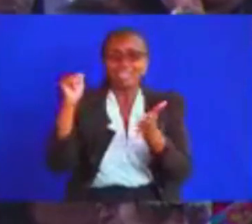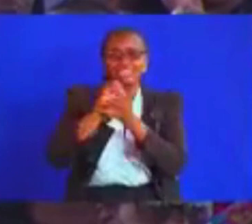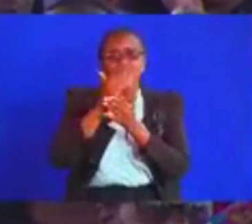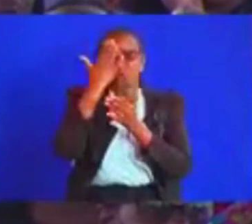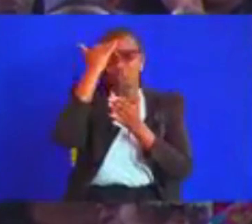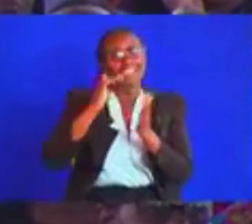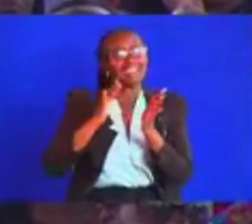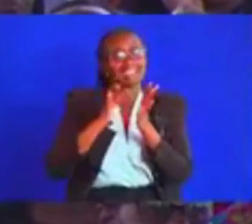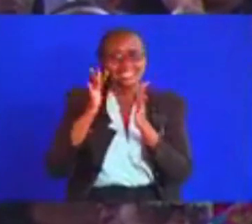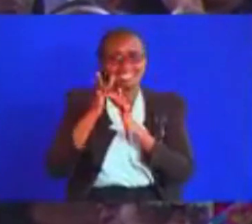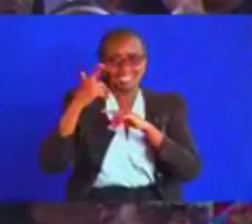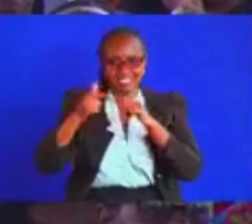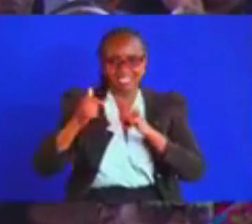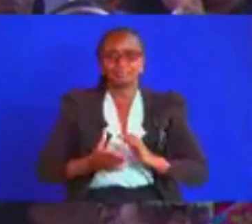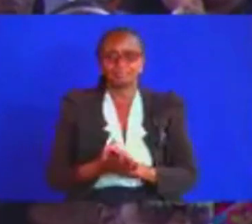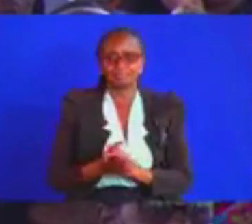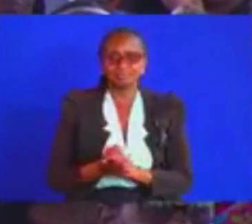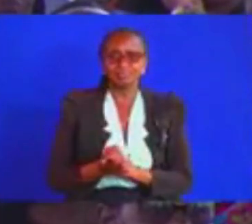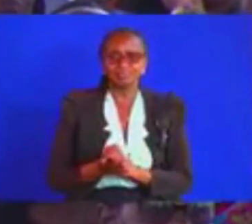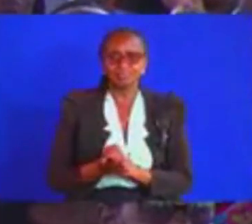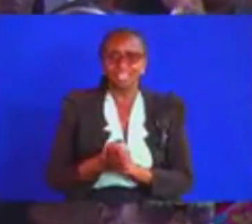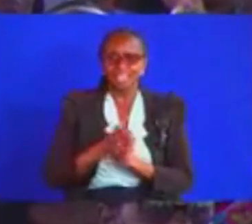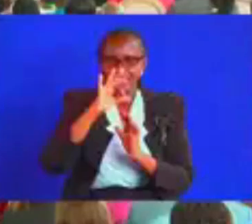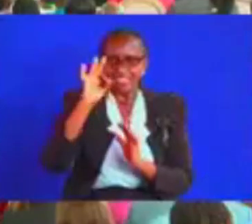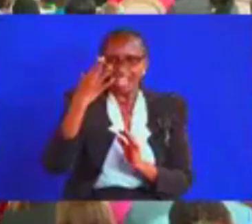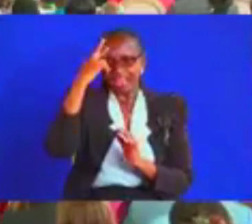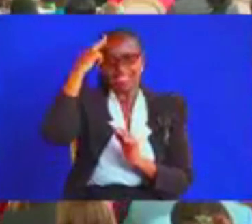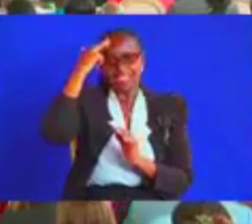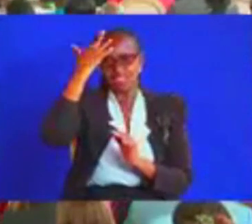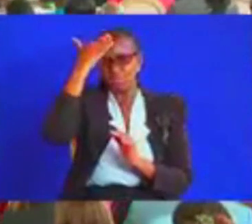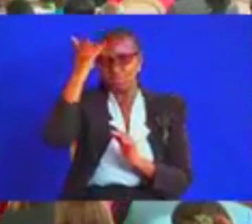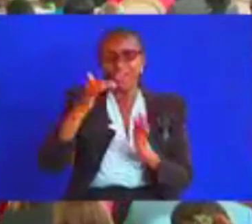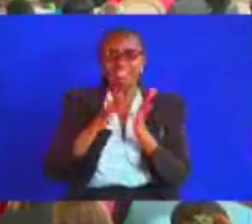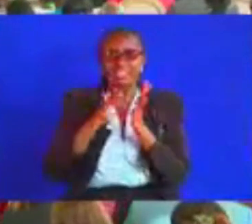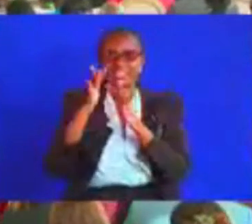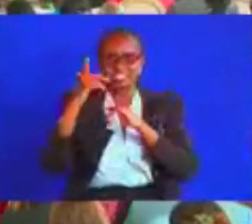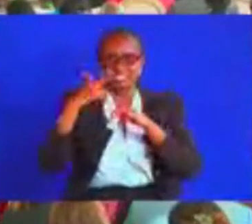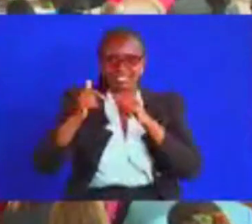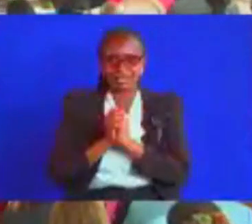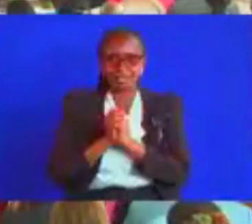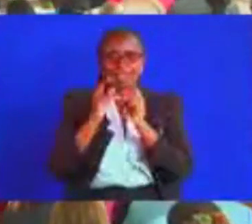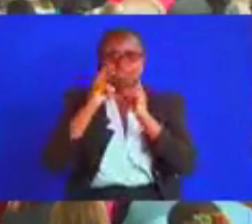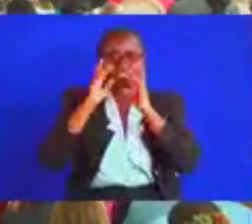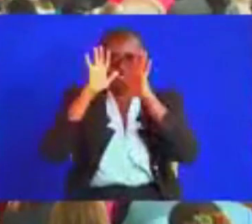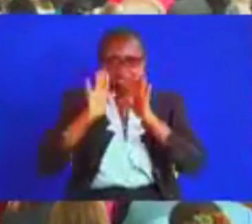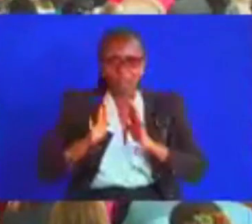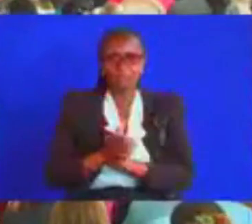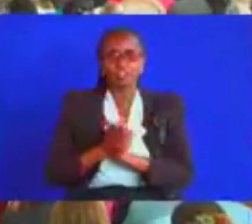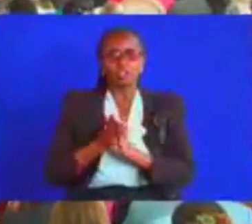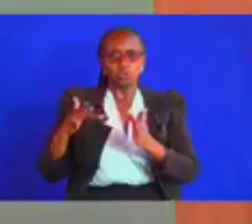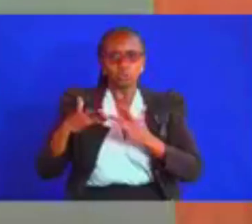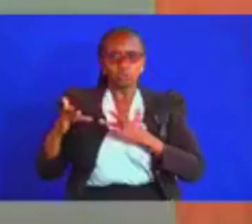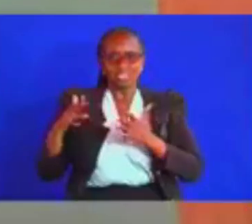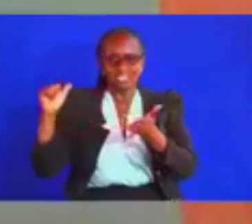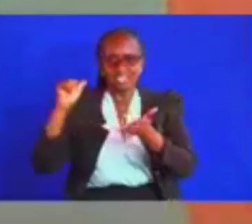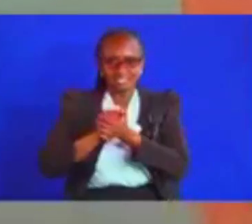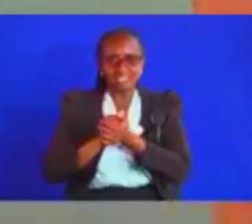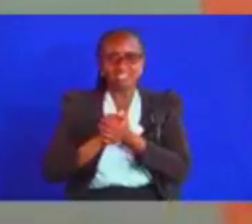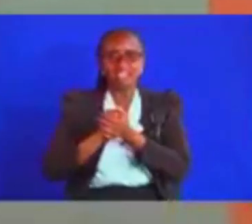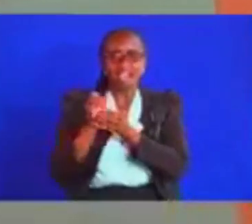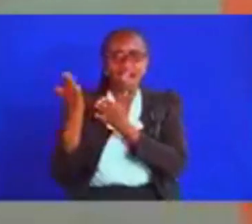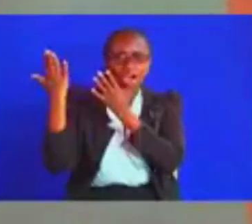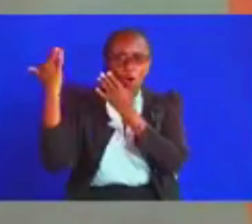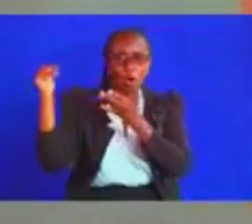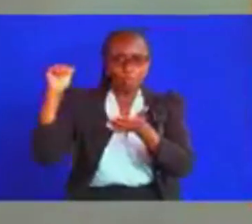Jesus came. The third reason why Jesus came, which is very important to be considering it, I hope, in